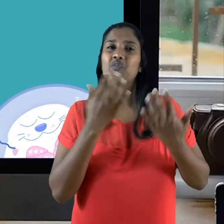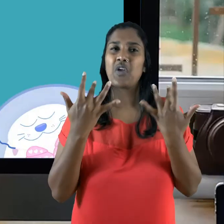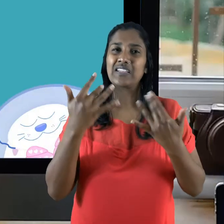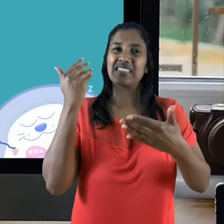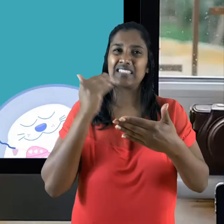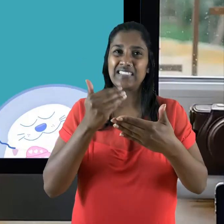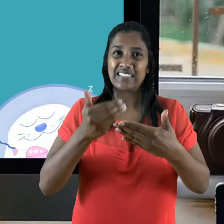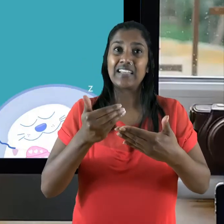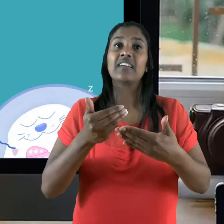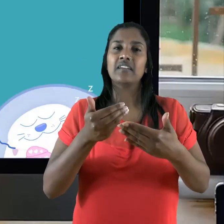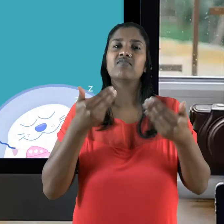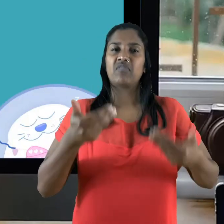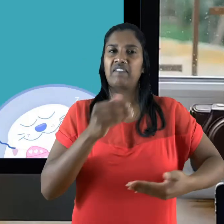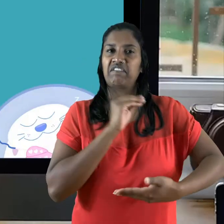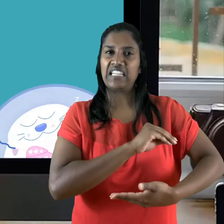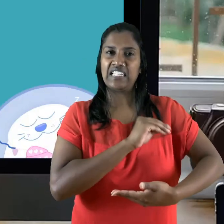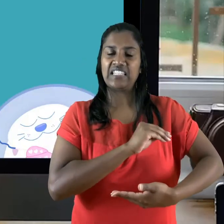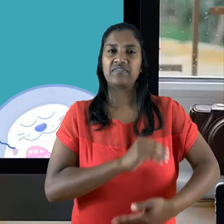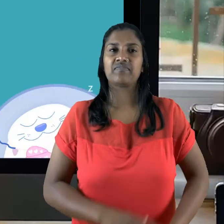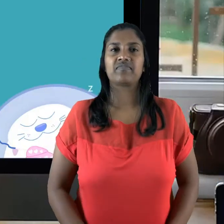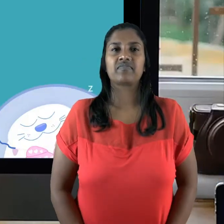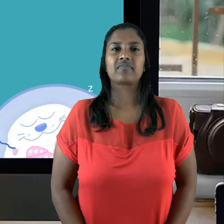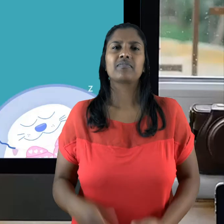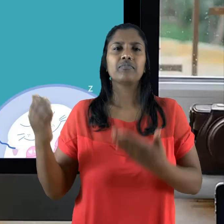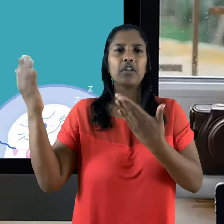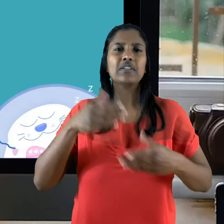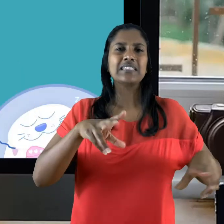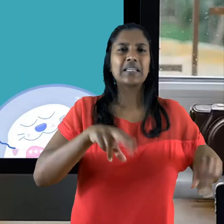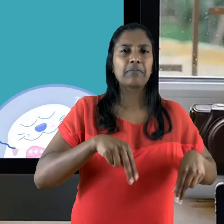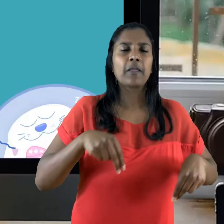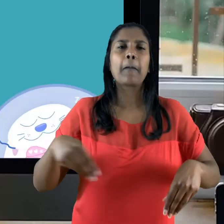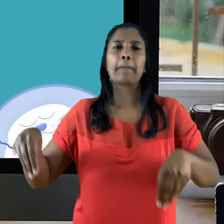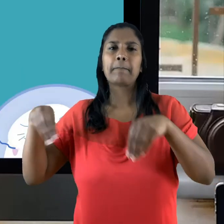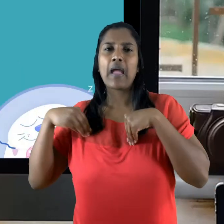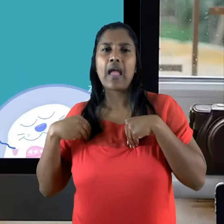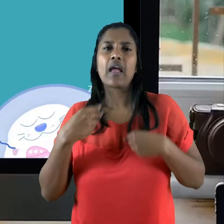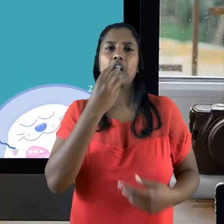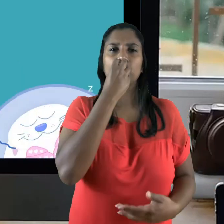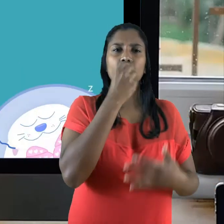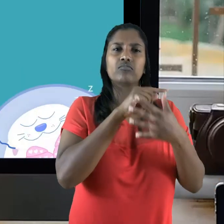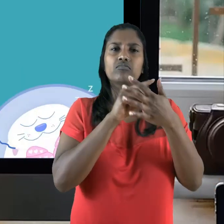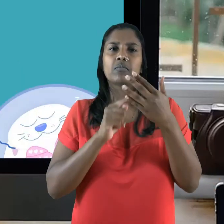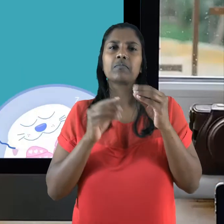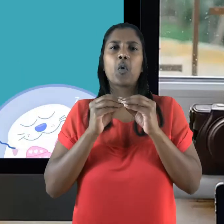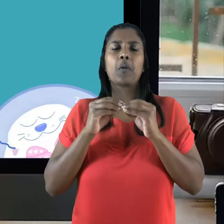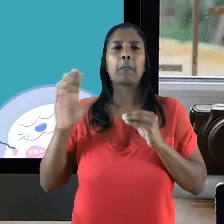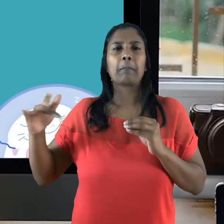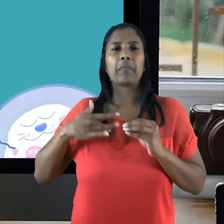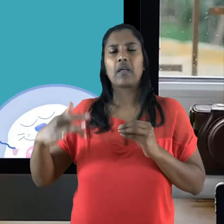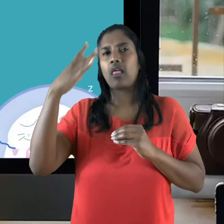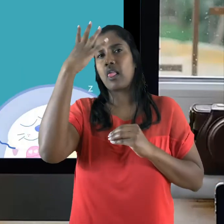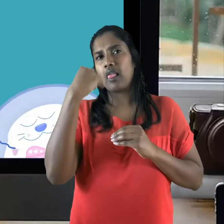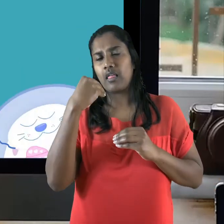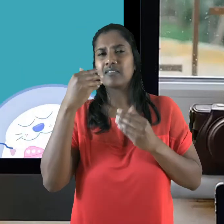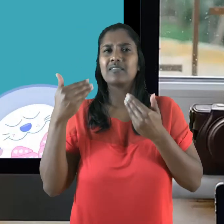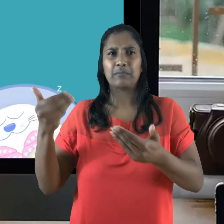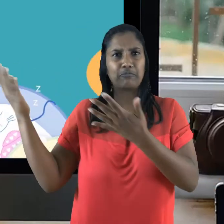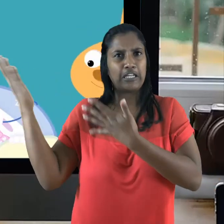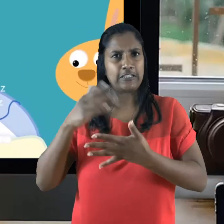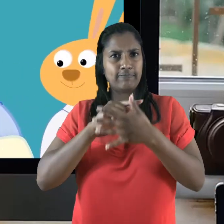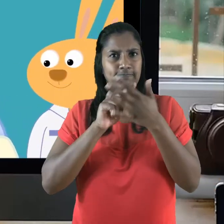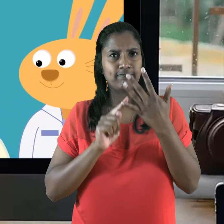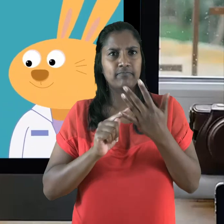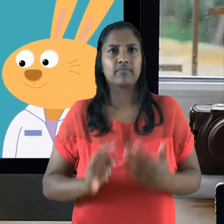with diapers, blankets, pacifiers, or anything else you might think of. When the assessment is finished,